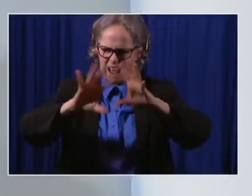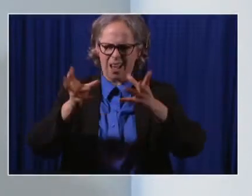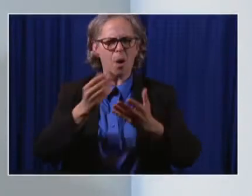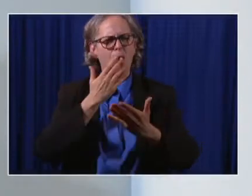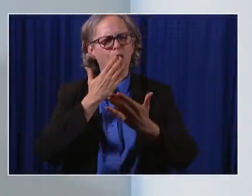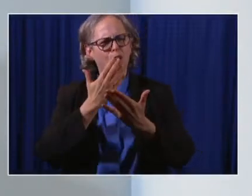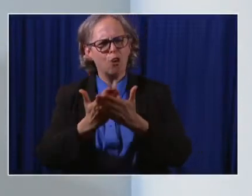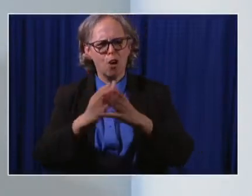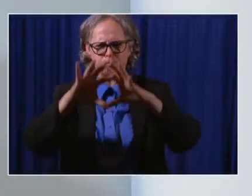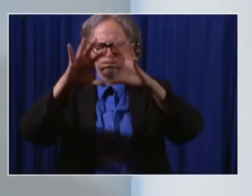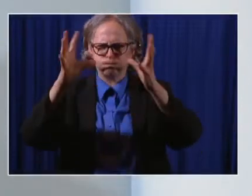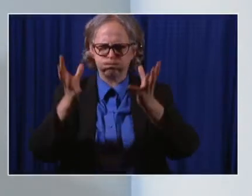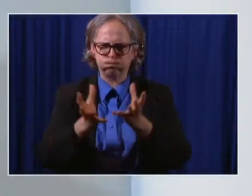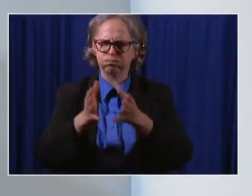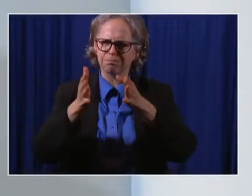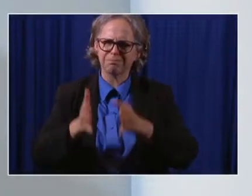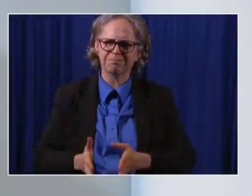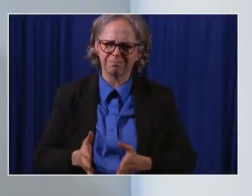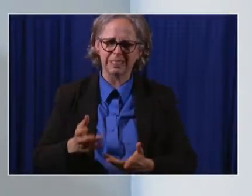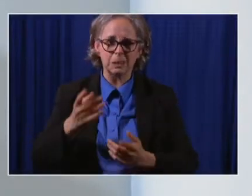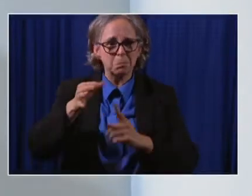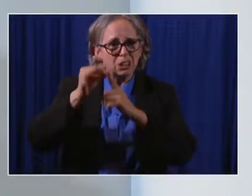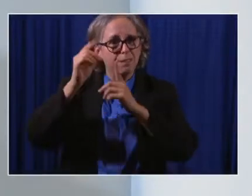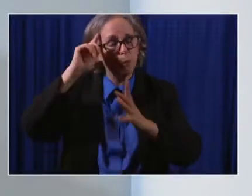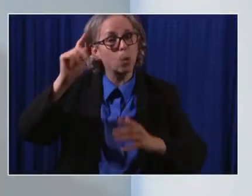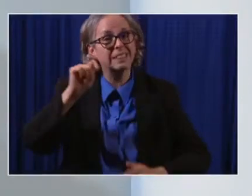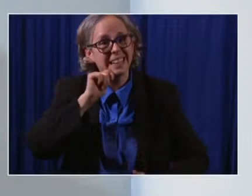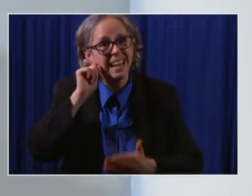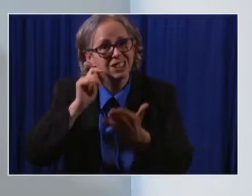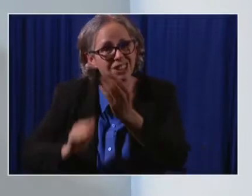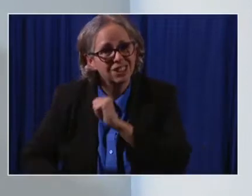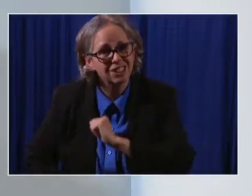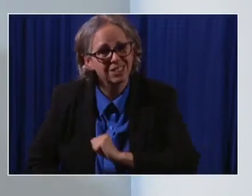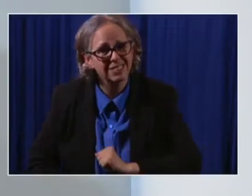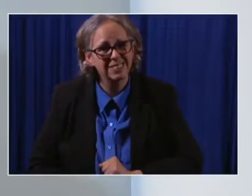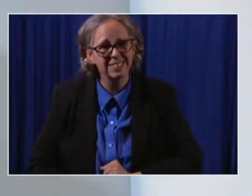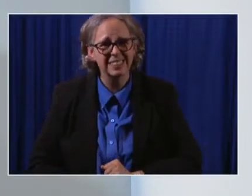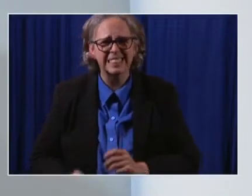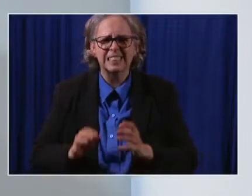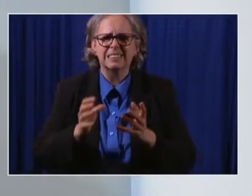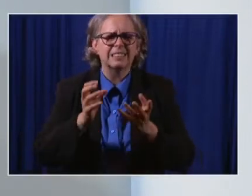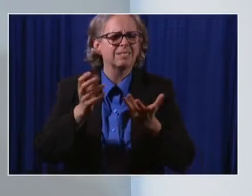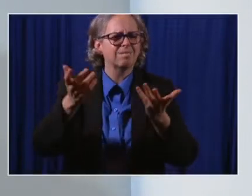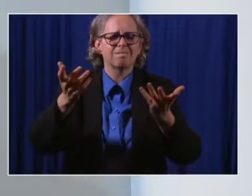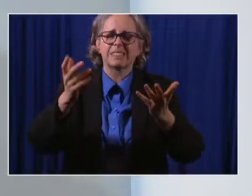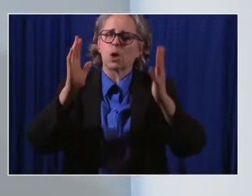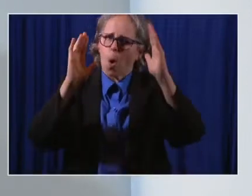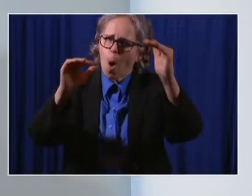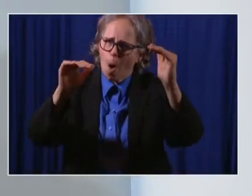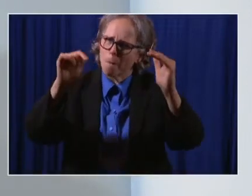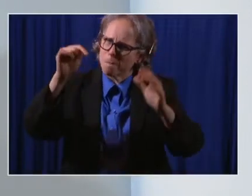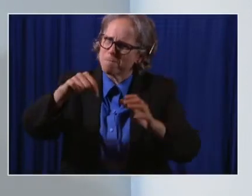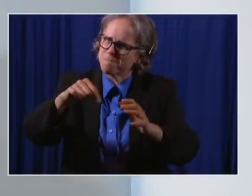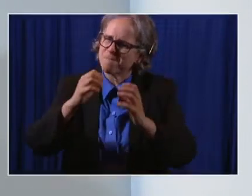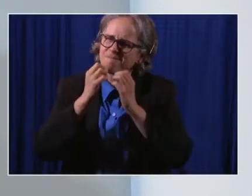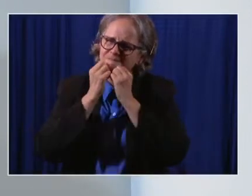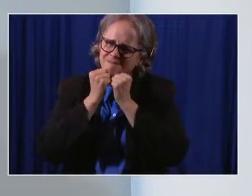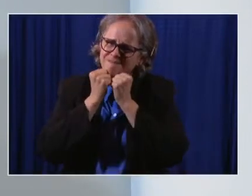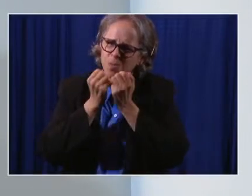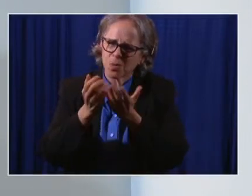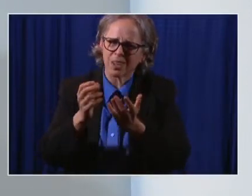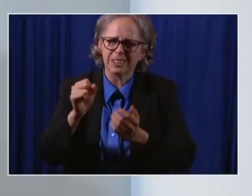people, teenagers especially, in their lives. And it's a source of hope. We understand that, and we're trying